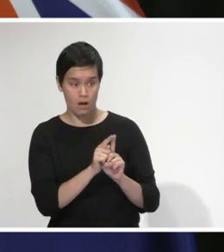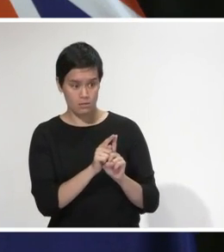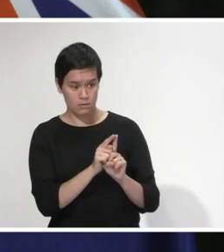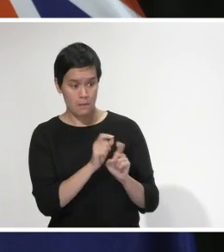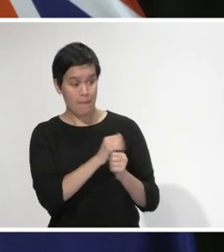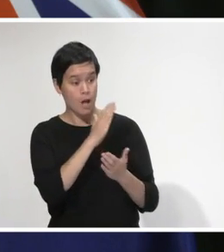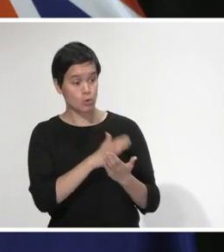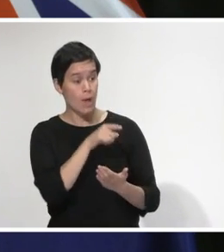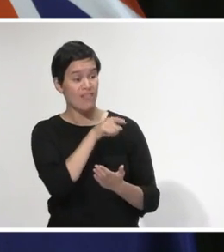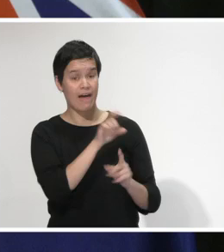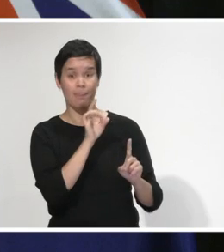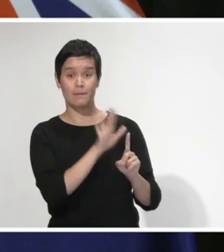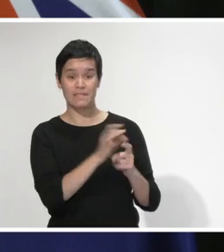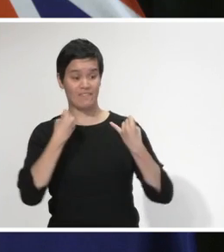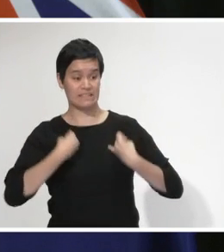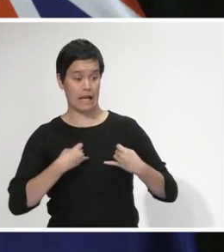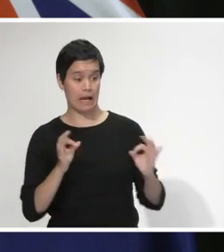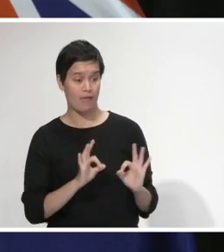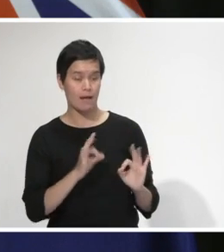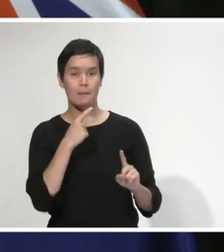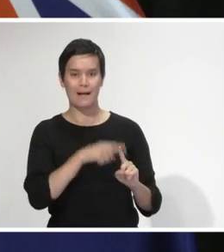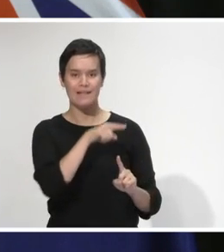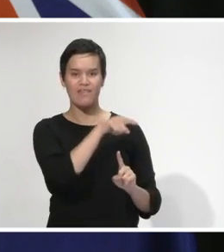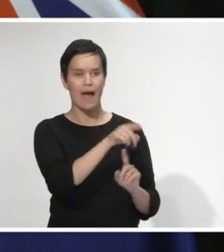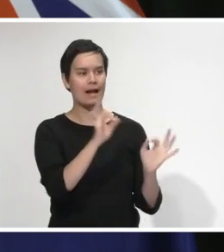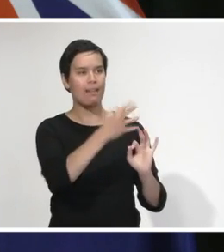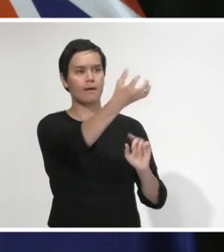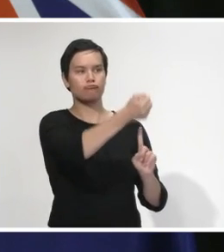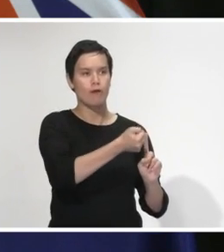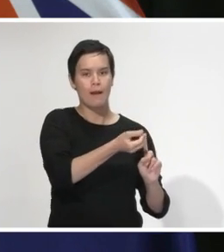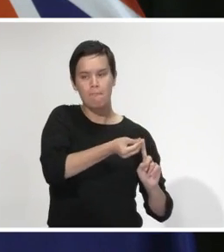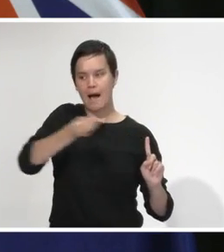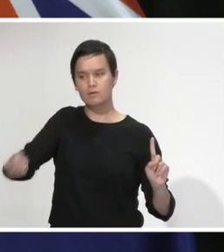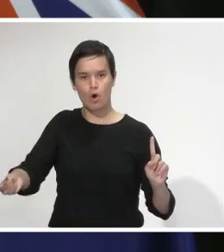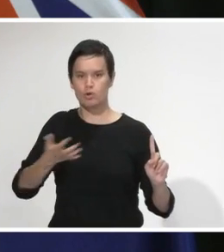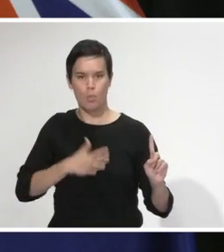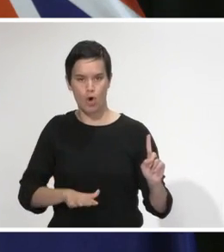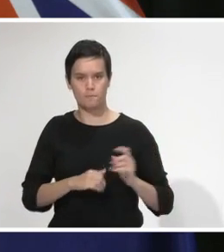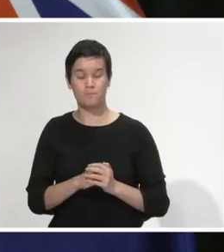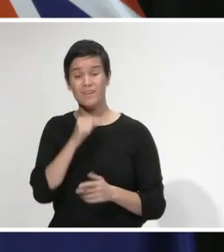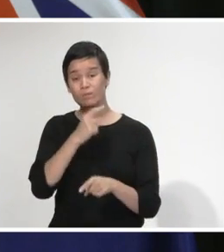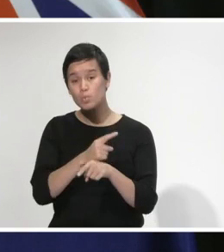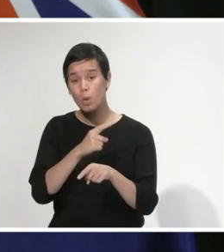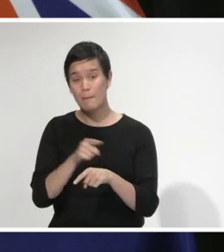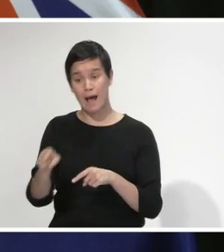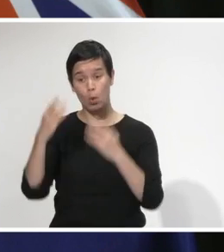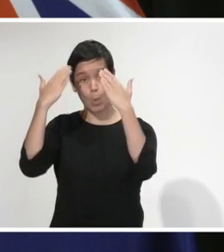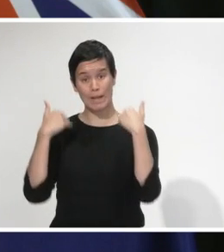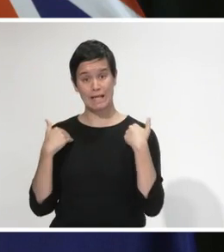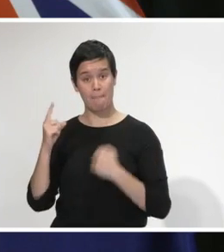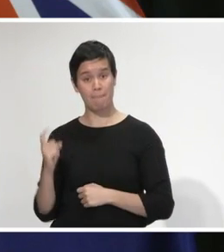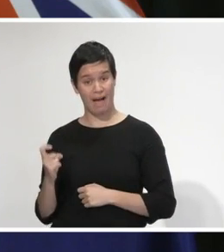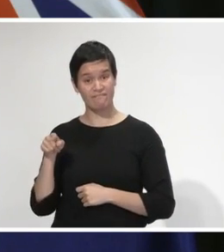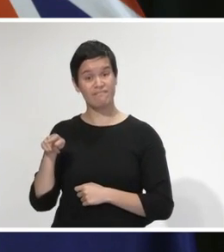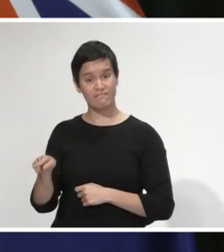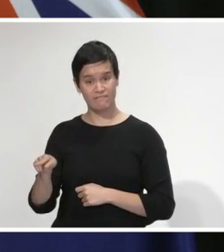country. That's going to be very important. In the case of the Bluff cluster, what I